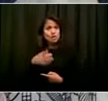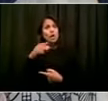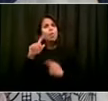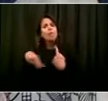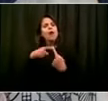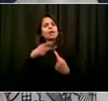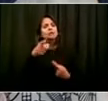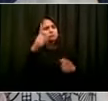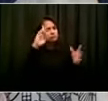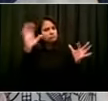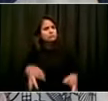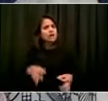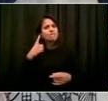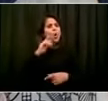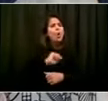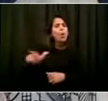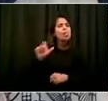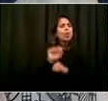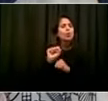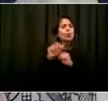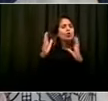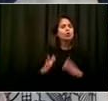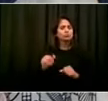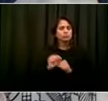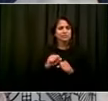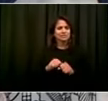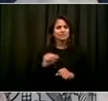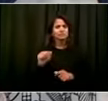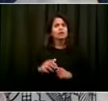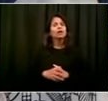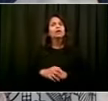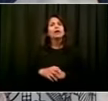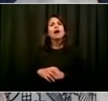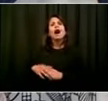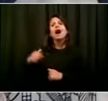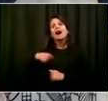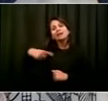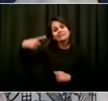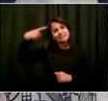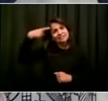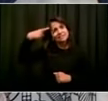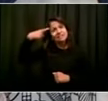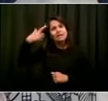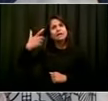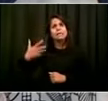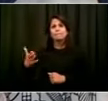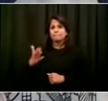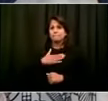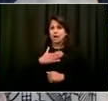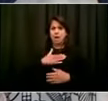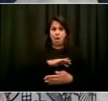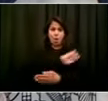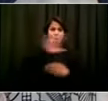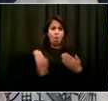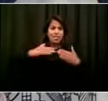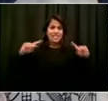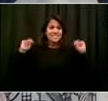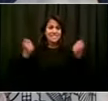regular constant schedule. It will just be reflected in my paycheck. Next is Julia from the Post.